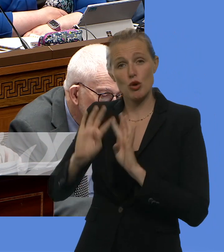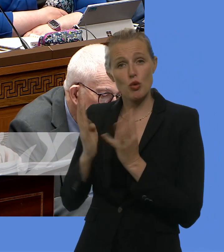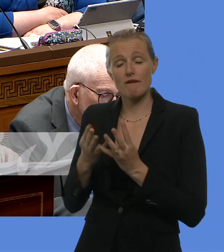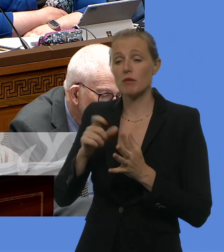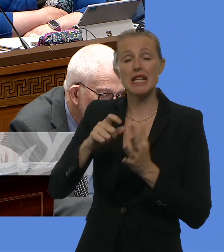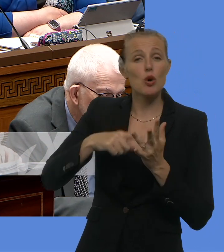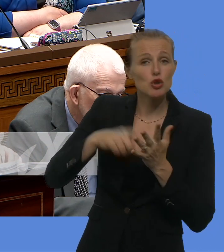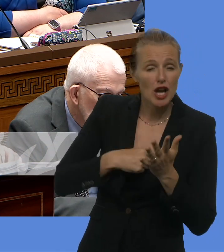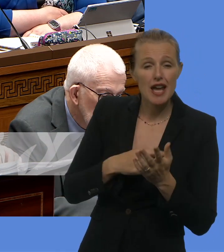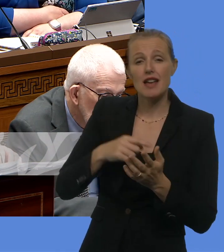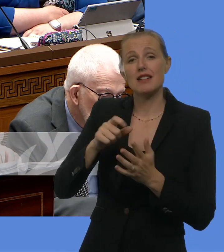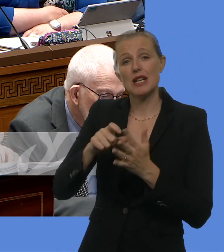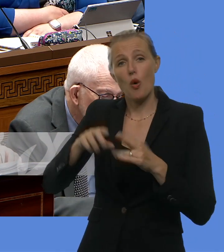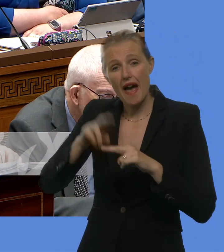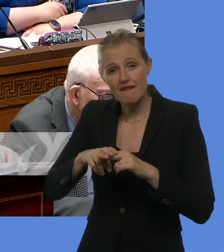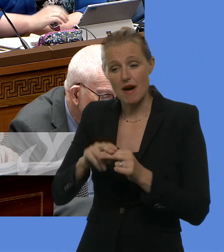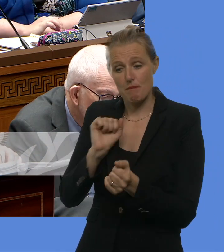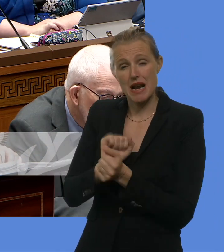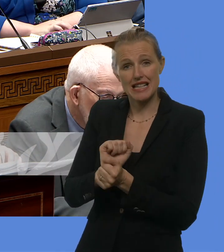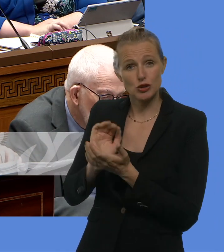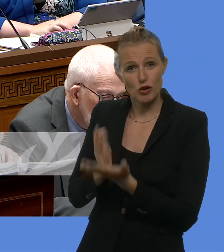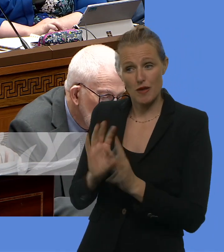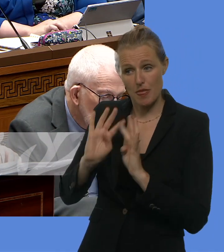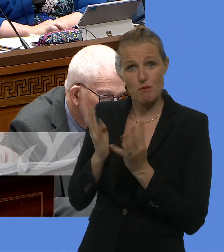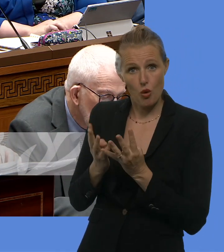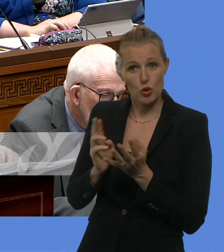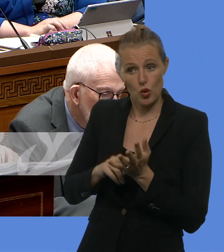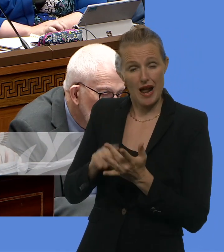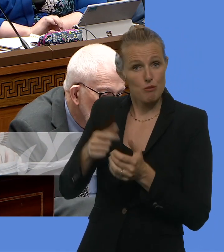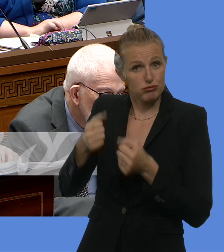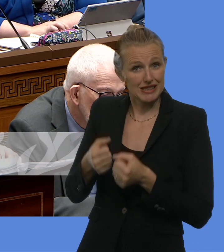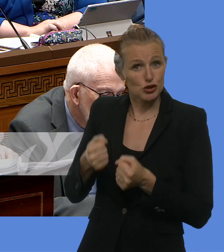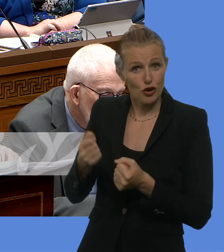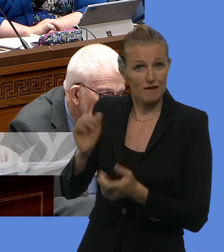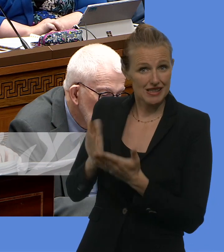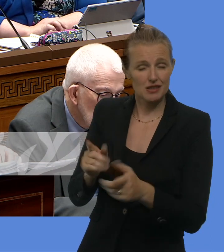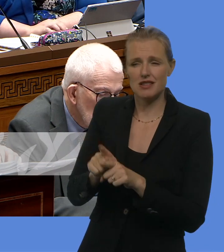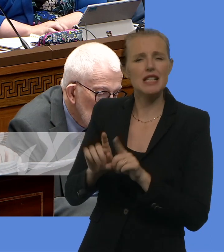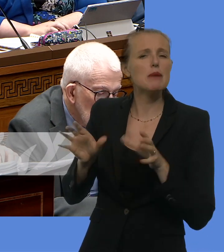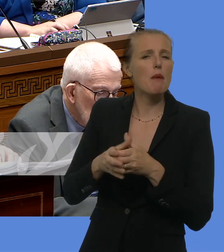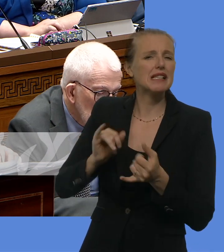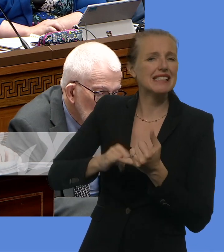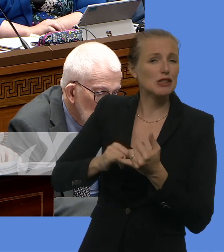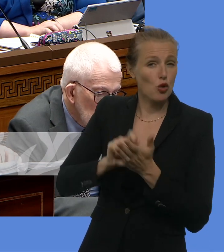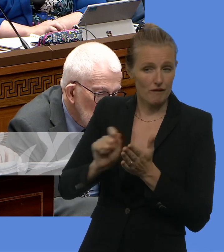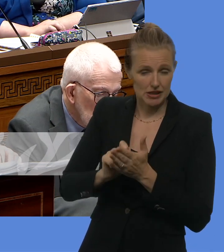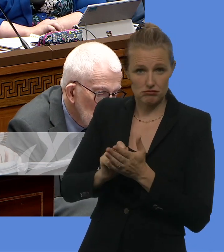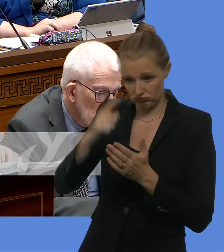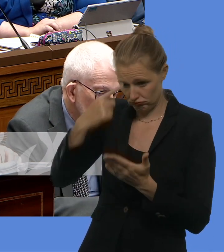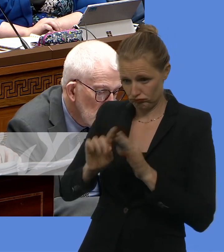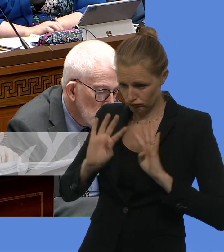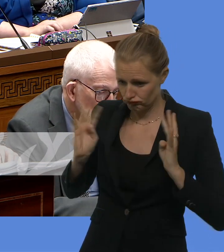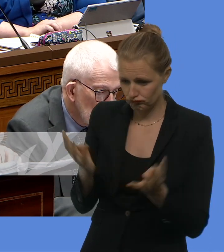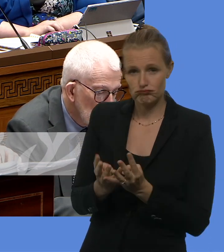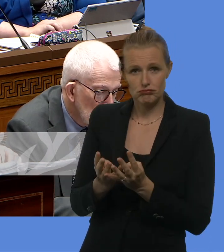DOJ, DOF, the Police Service, the Board and the Northern Ireland Prison Service and the Departmental Solicitor's Office to manage the